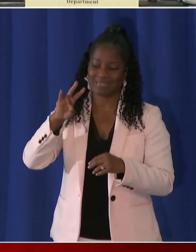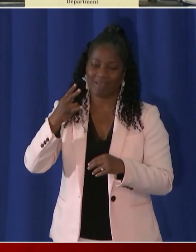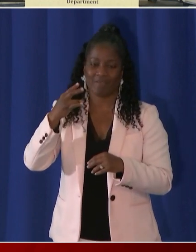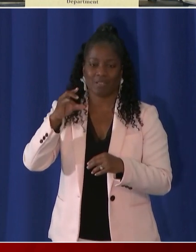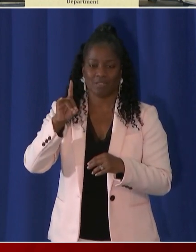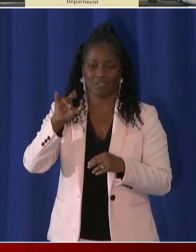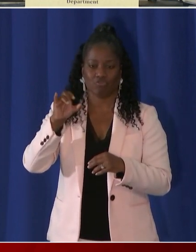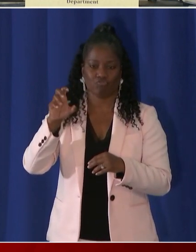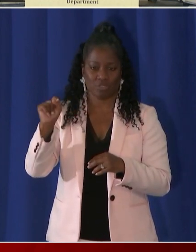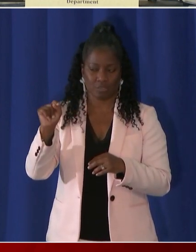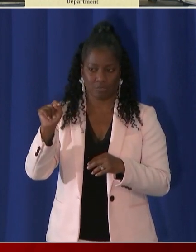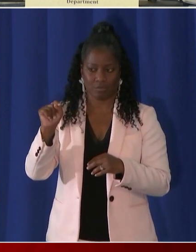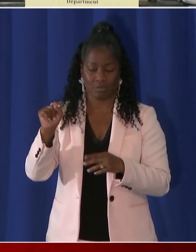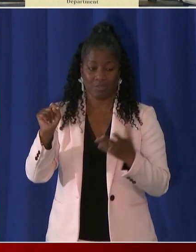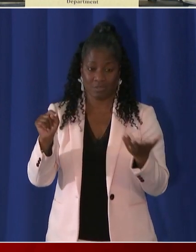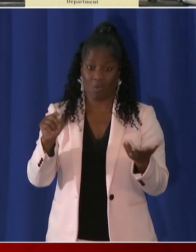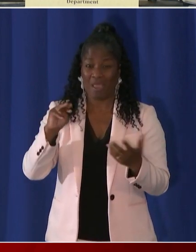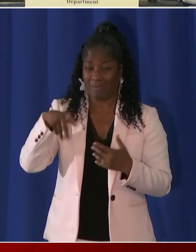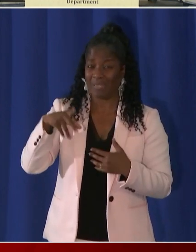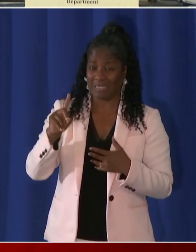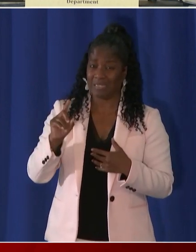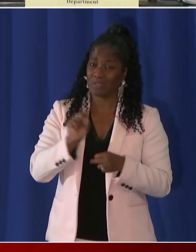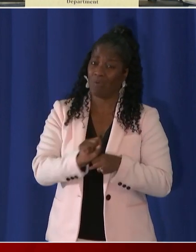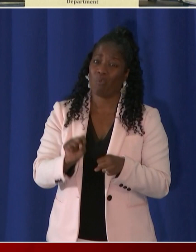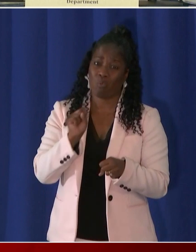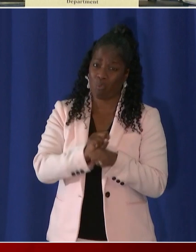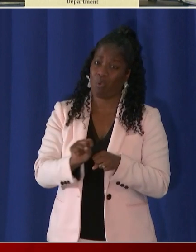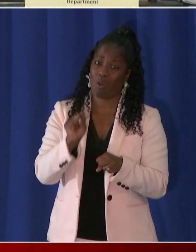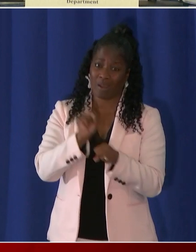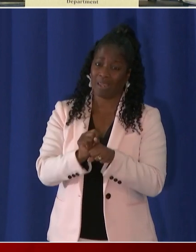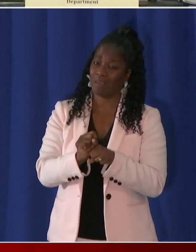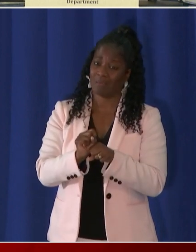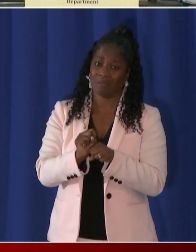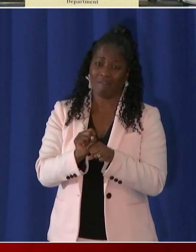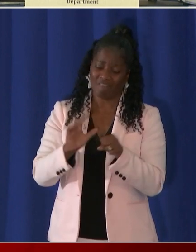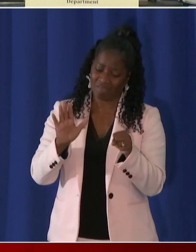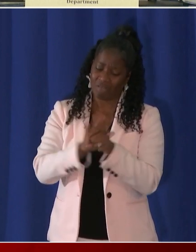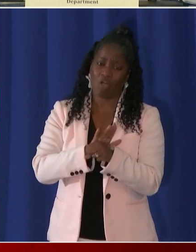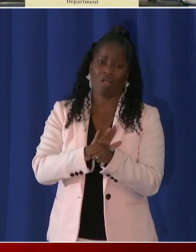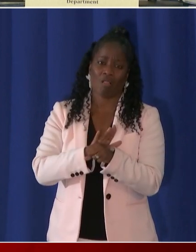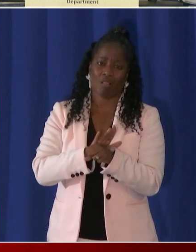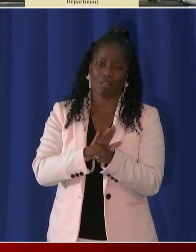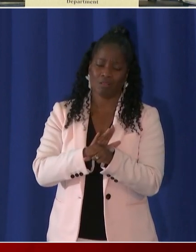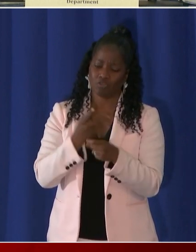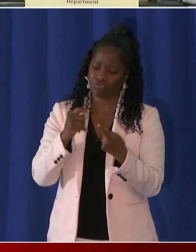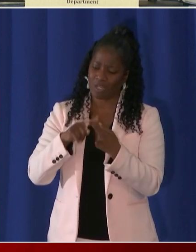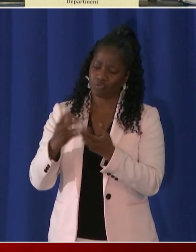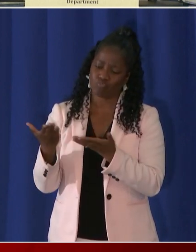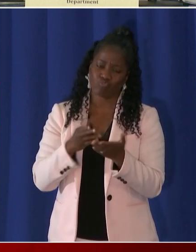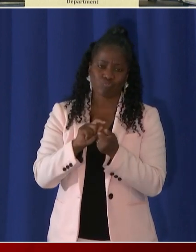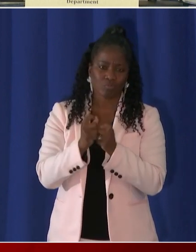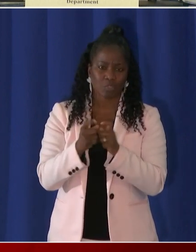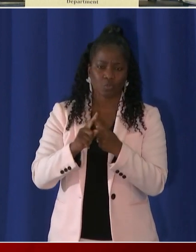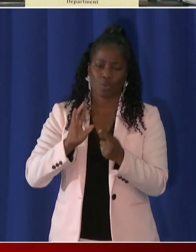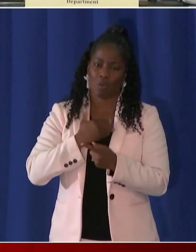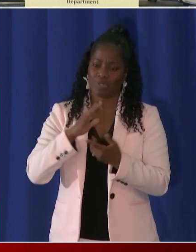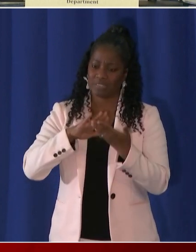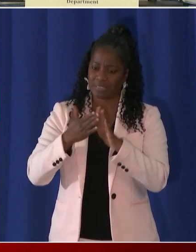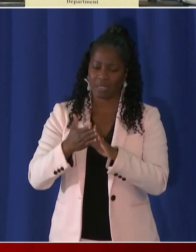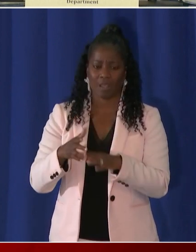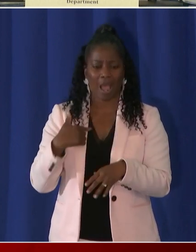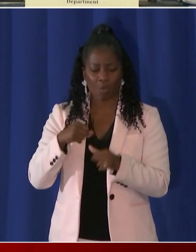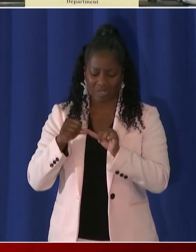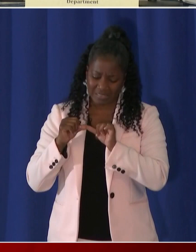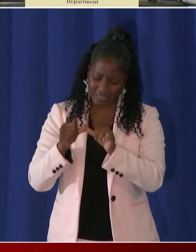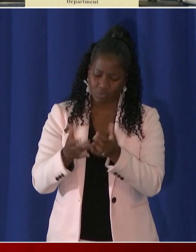I have MPD operating on all cylinders to bring about change in our city. And I will continue to ask for the public's help